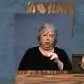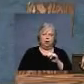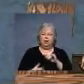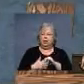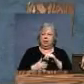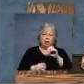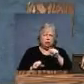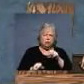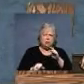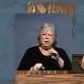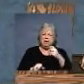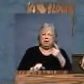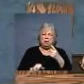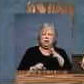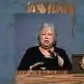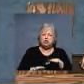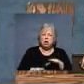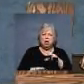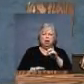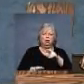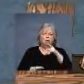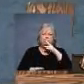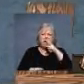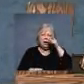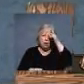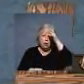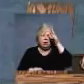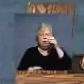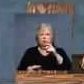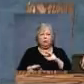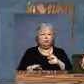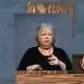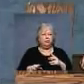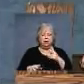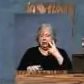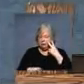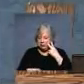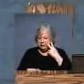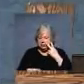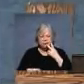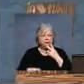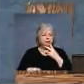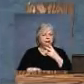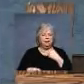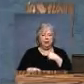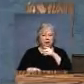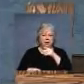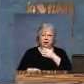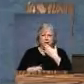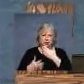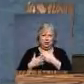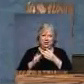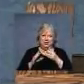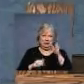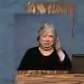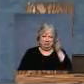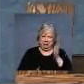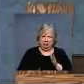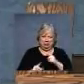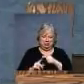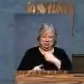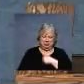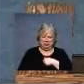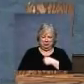That's someone's parent. And let's see. I'm not a good speaker. I apologize for that.